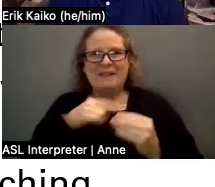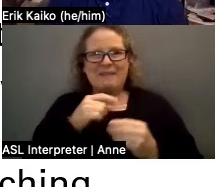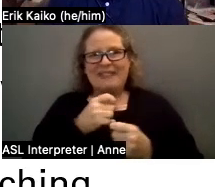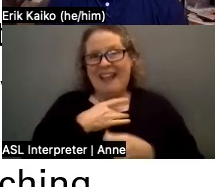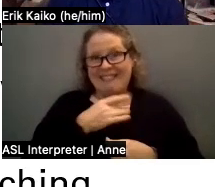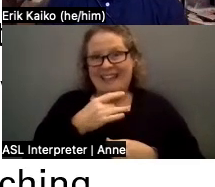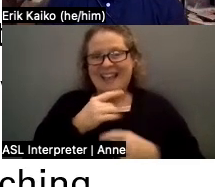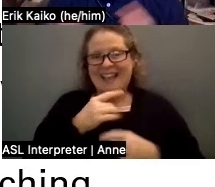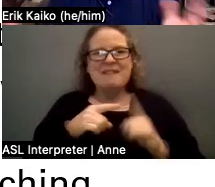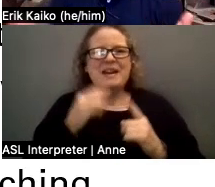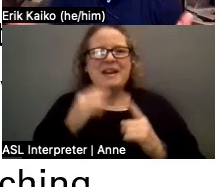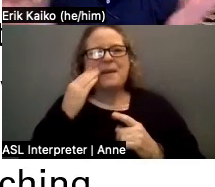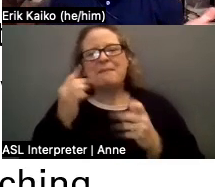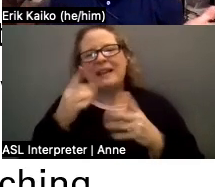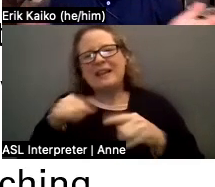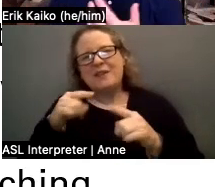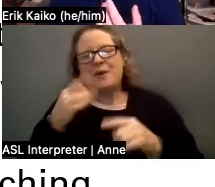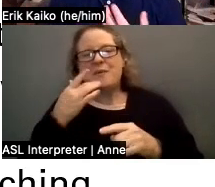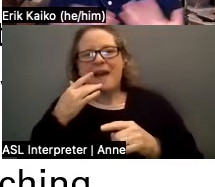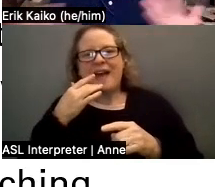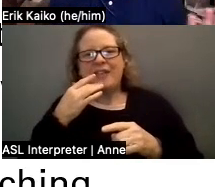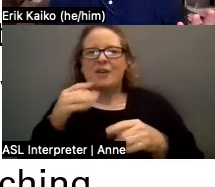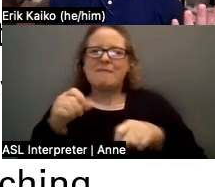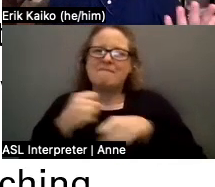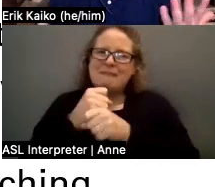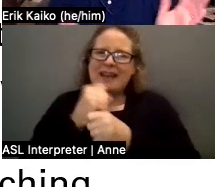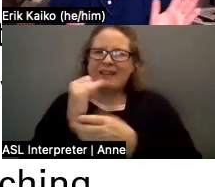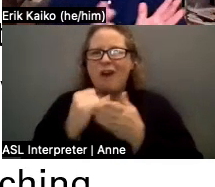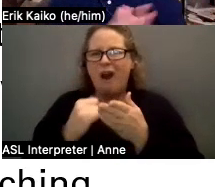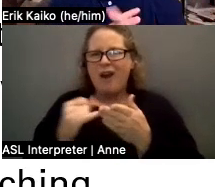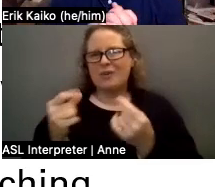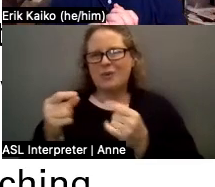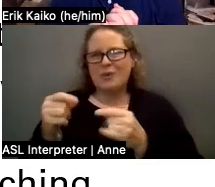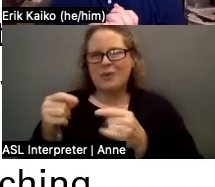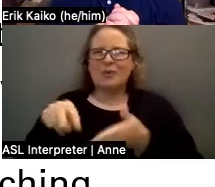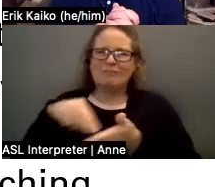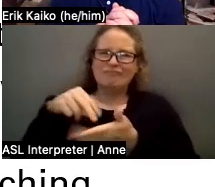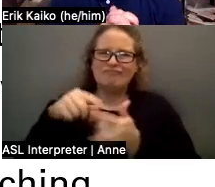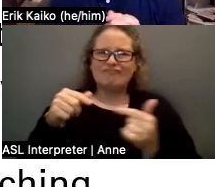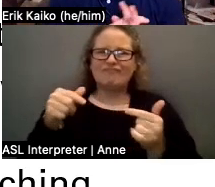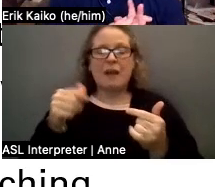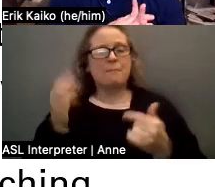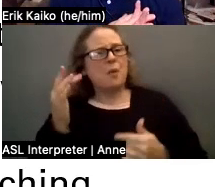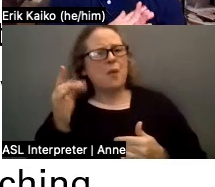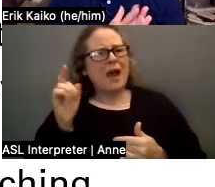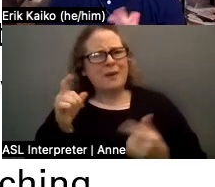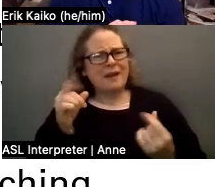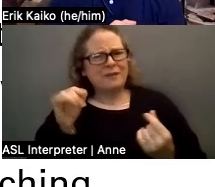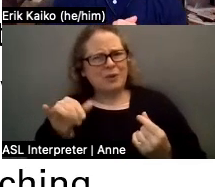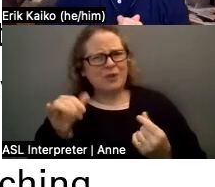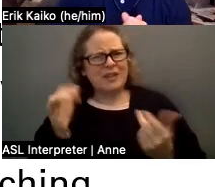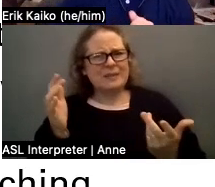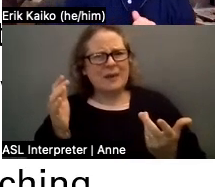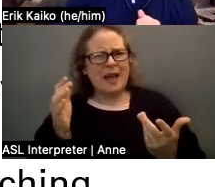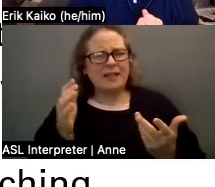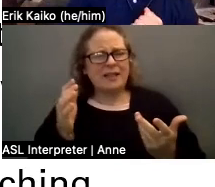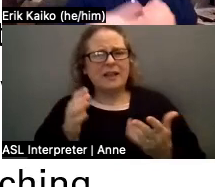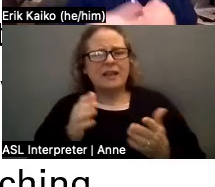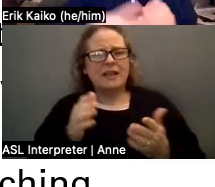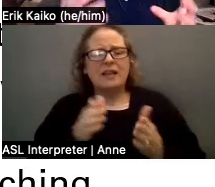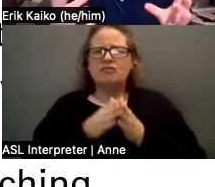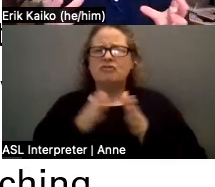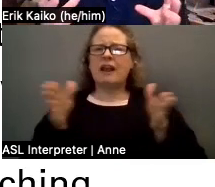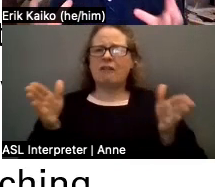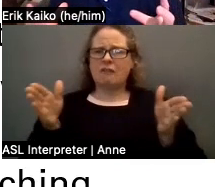of you would rather spend your time making that you do, but why do we have to do it? So when we kind of zoom out and distill it to its